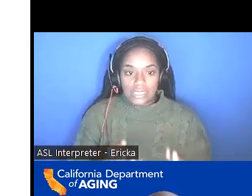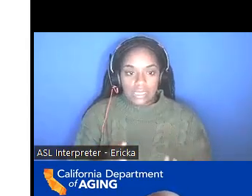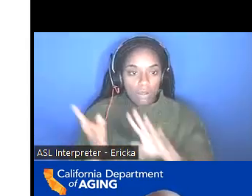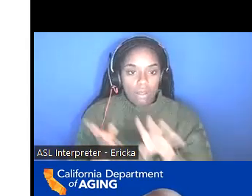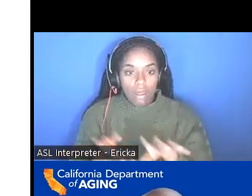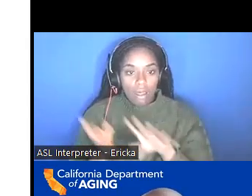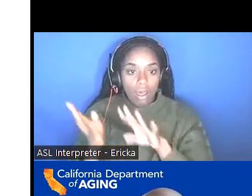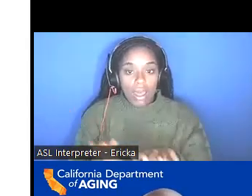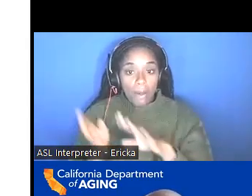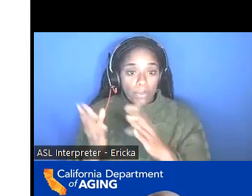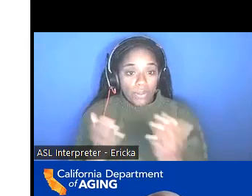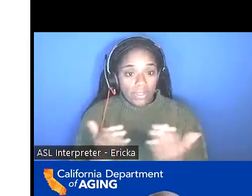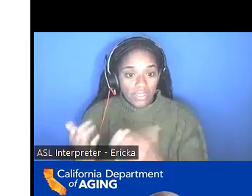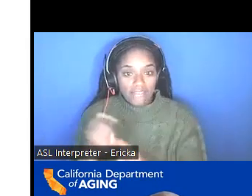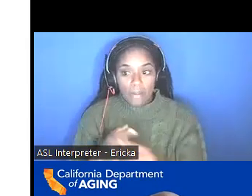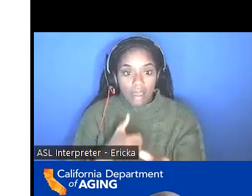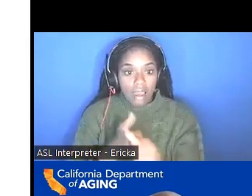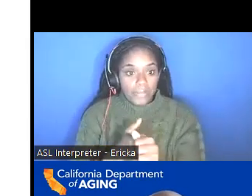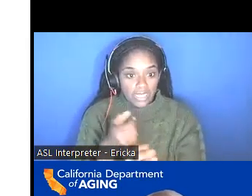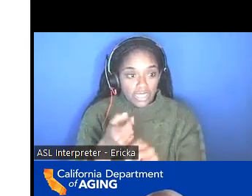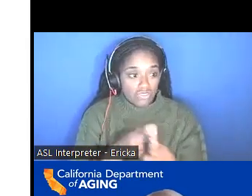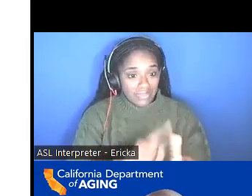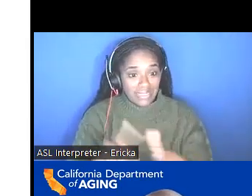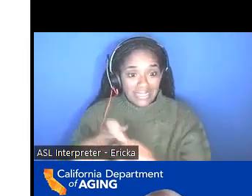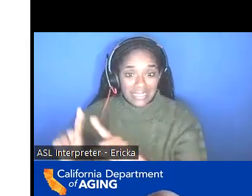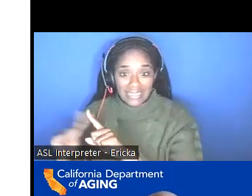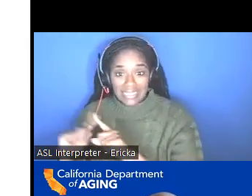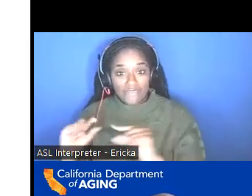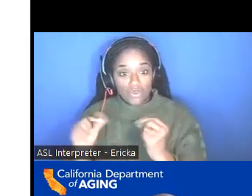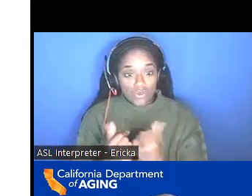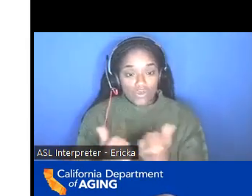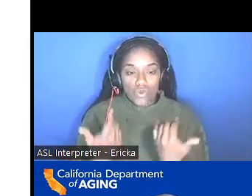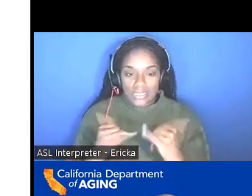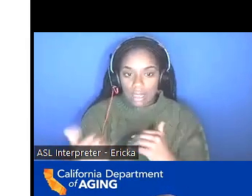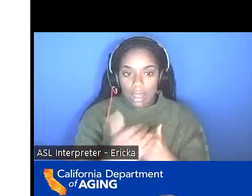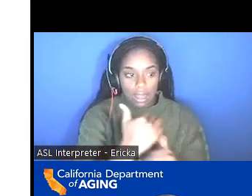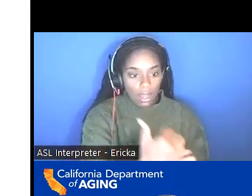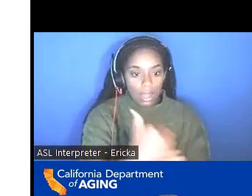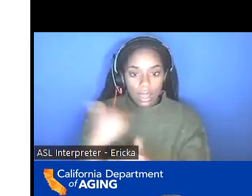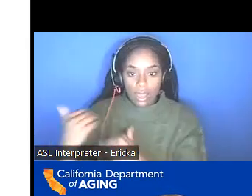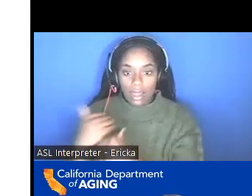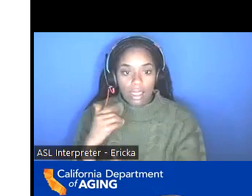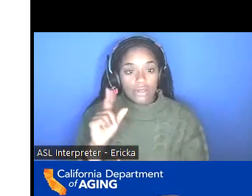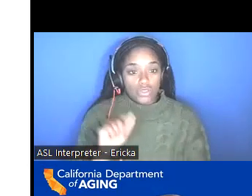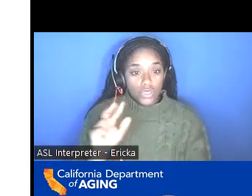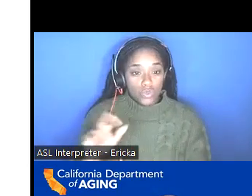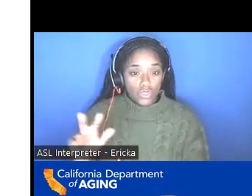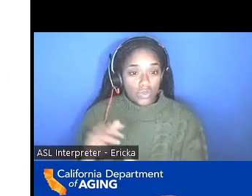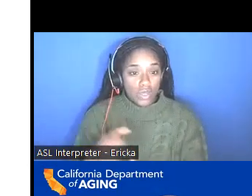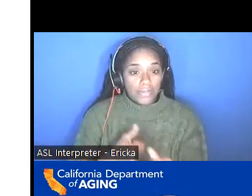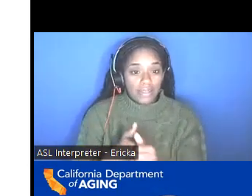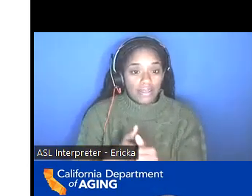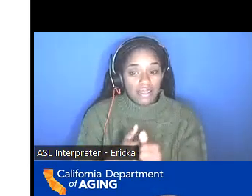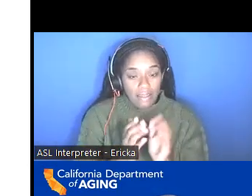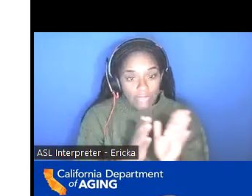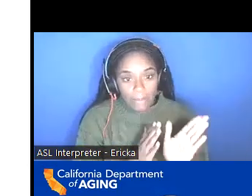our updates from various partners who are still sending me their 2022 updates. The plan to keep this as updated